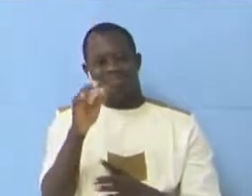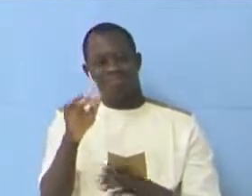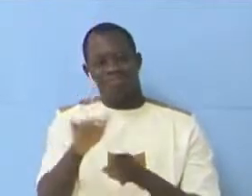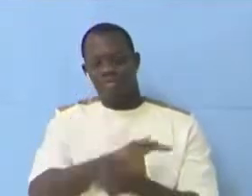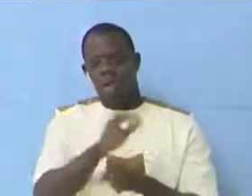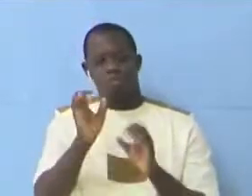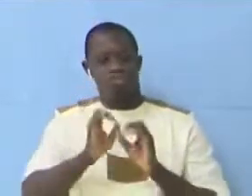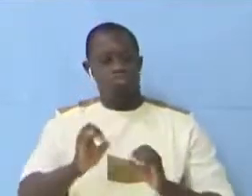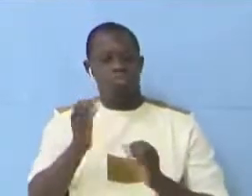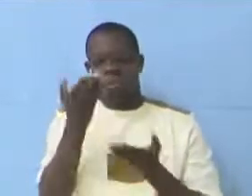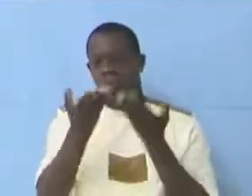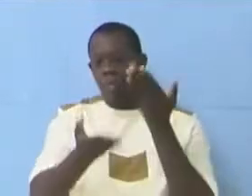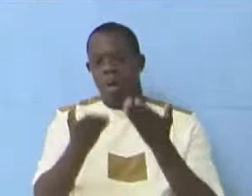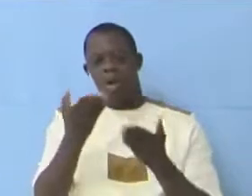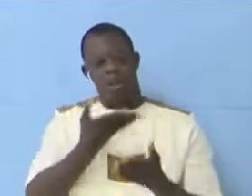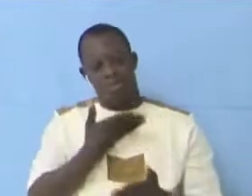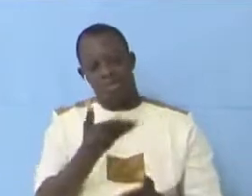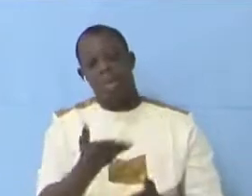our